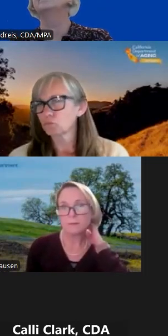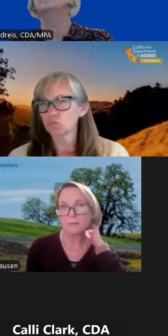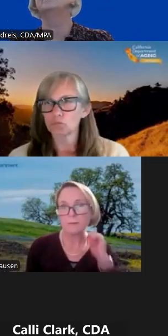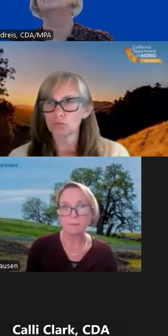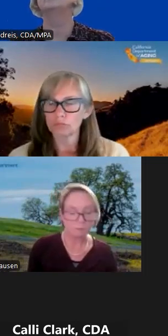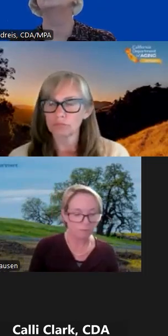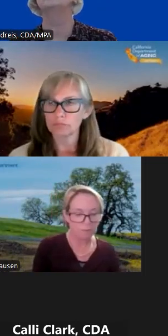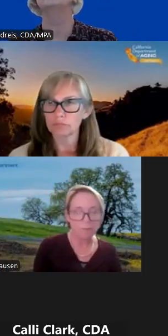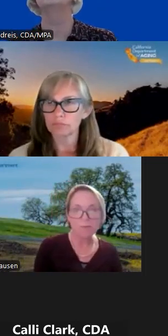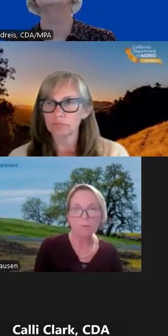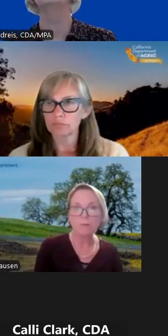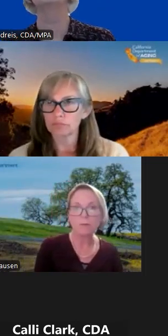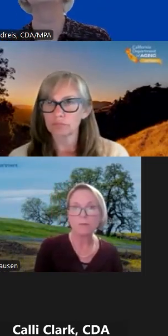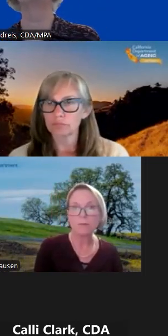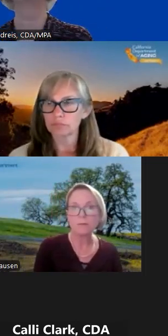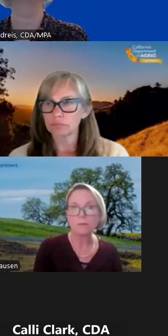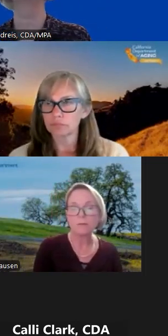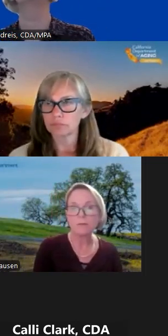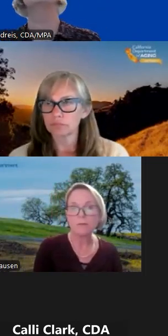Thank you, Susan.